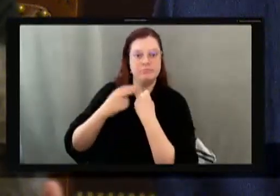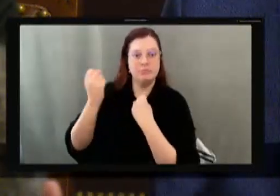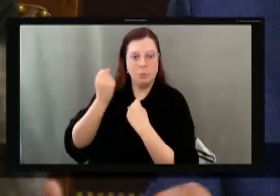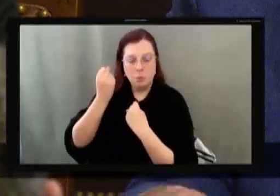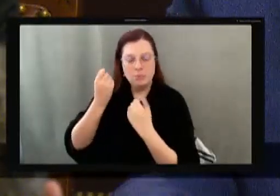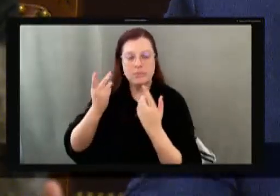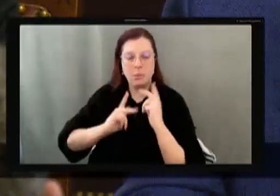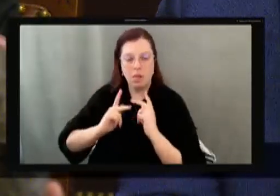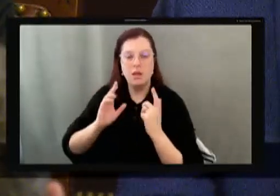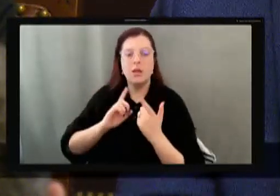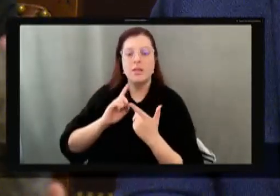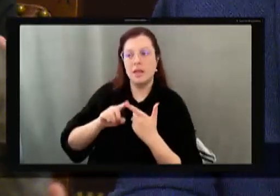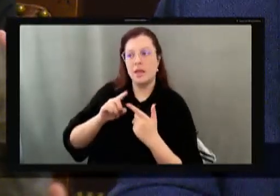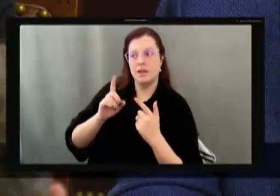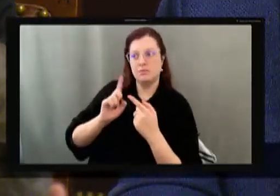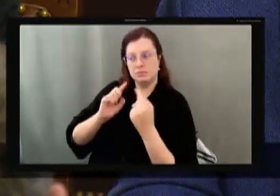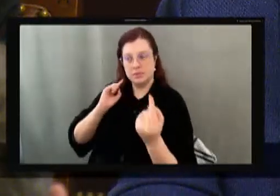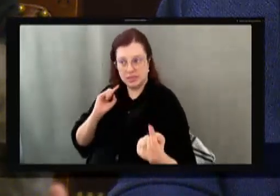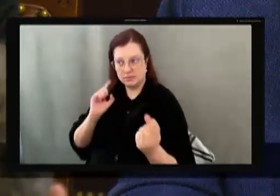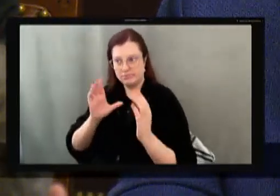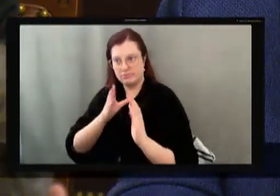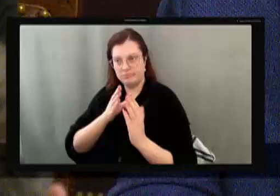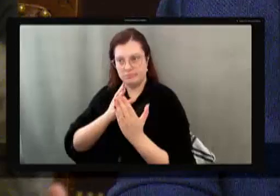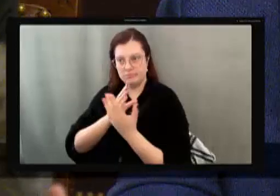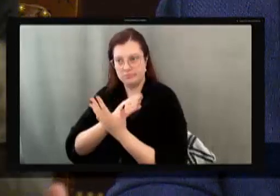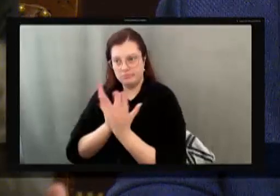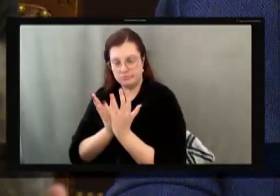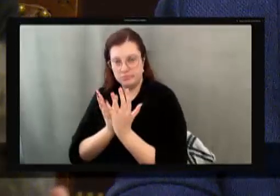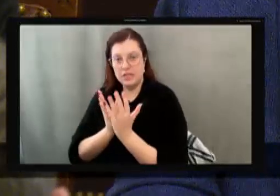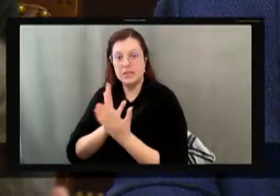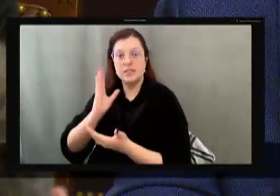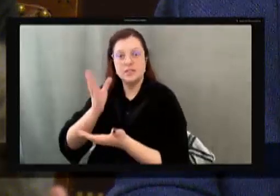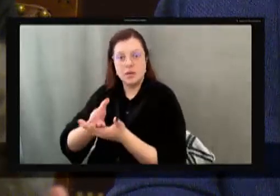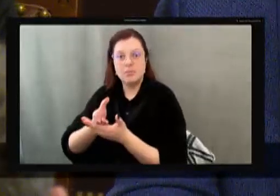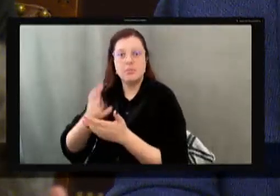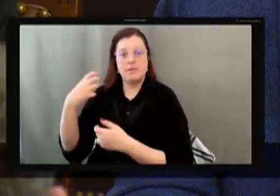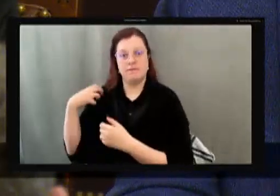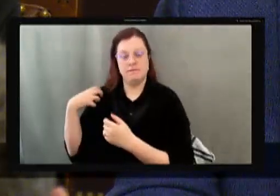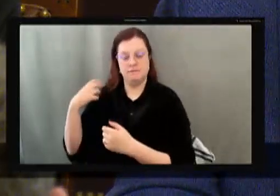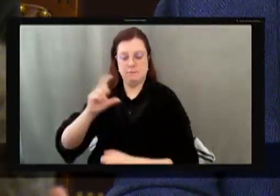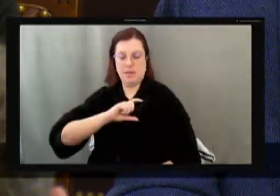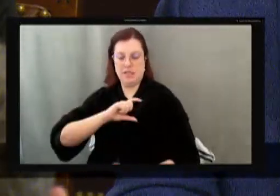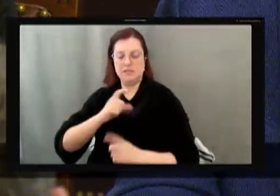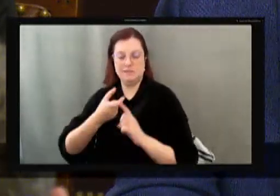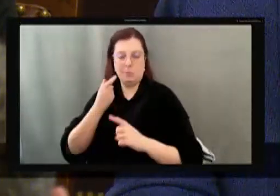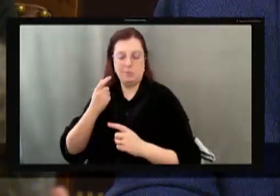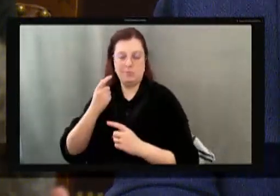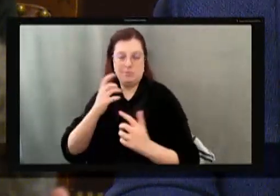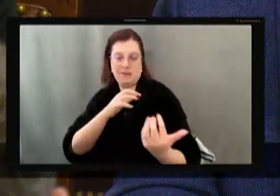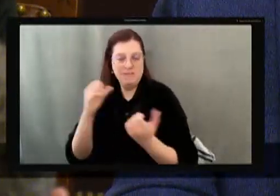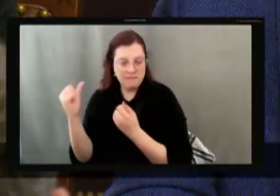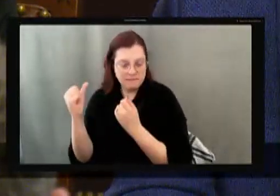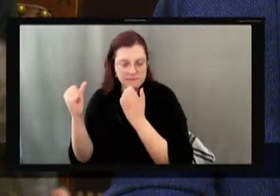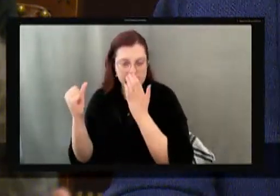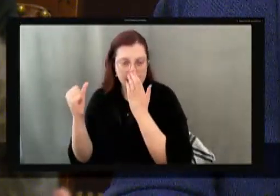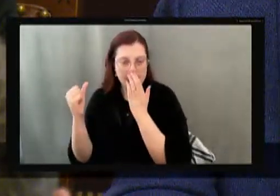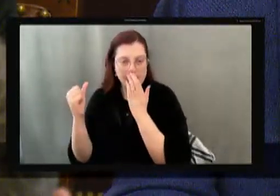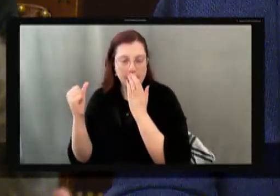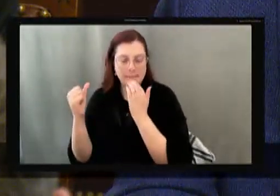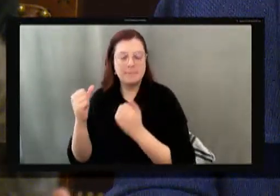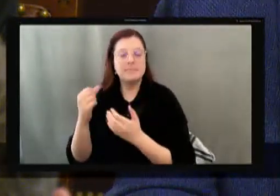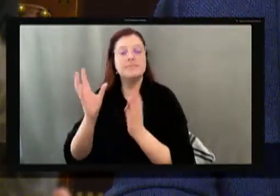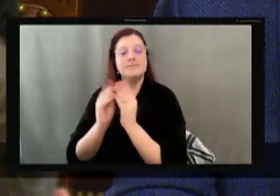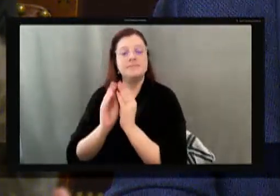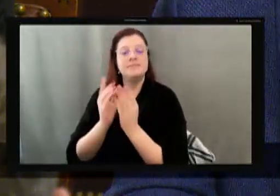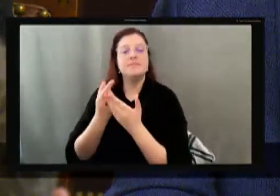the spectrum is what we can do to stop officers from leaving. I was in a meeting last Friday with